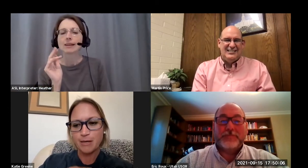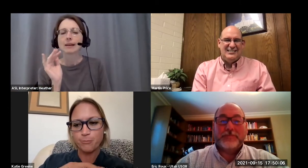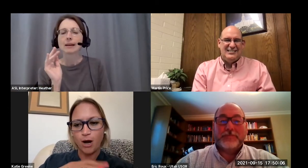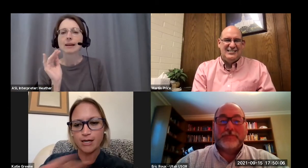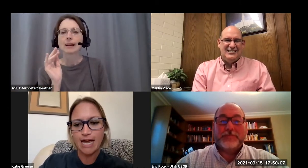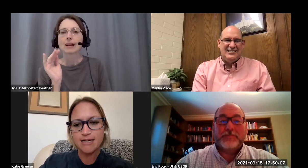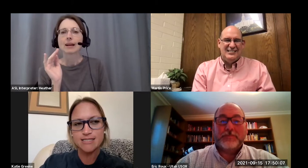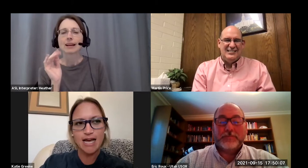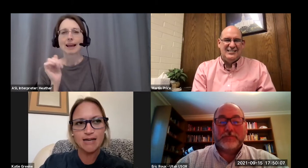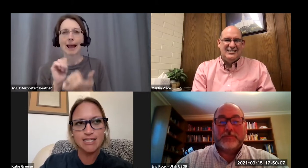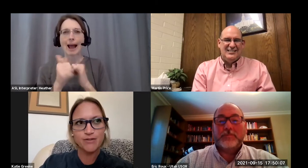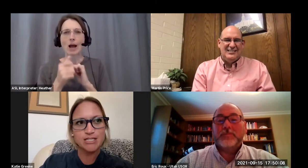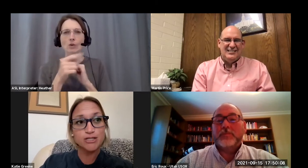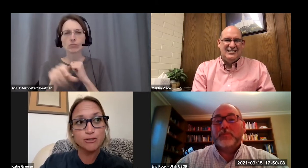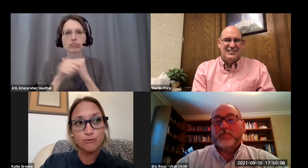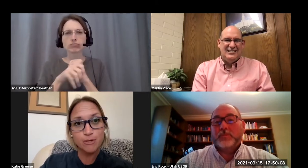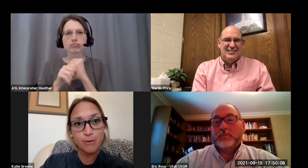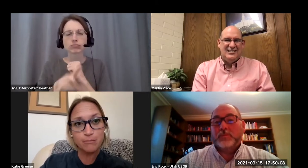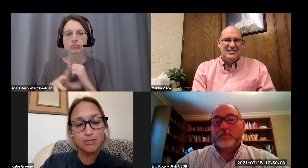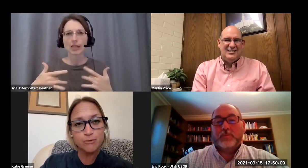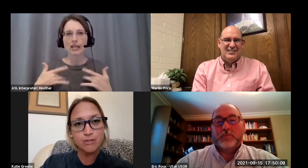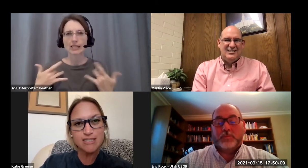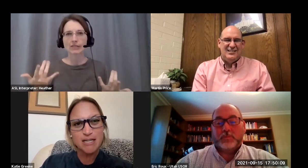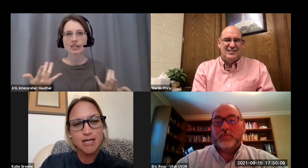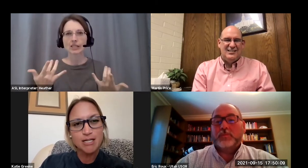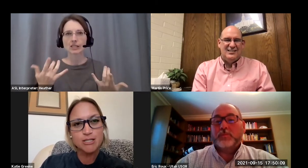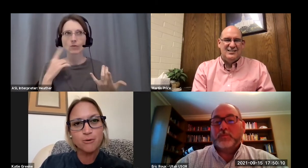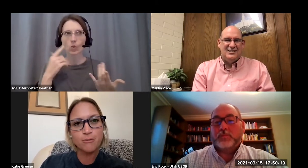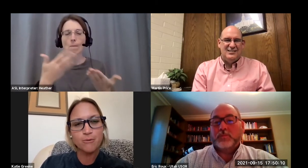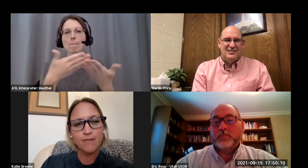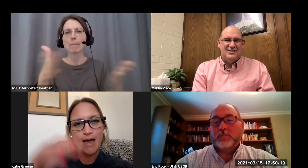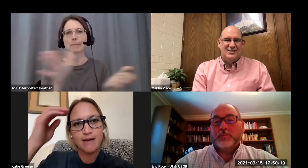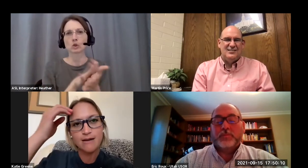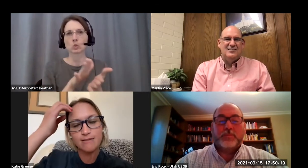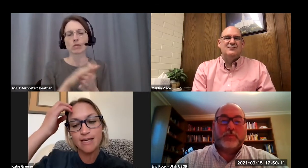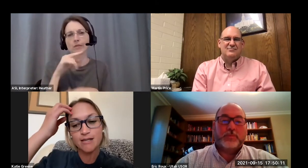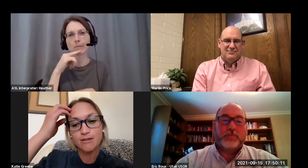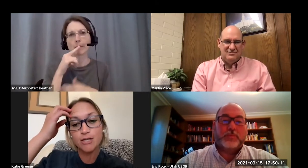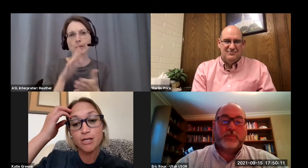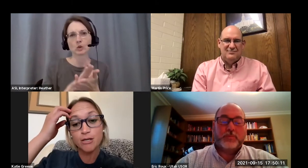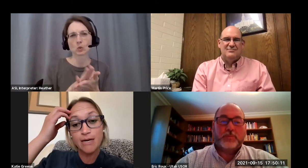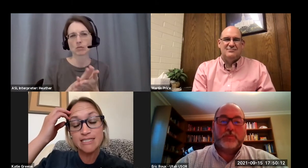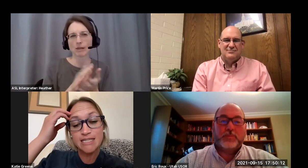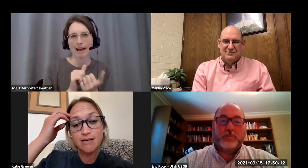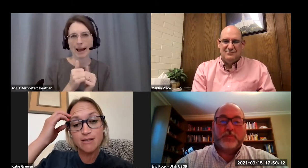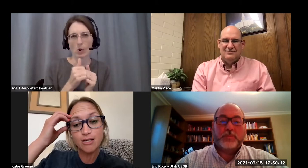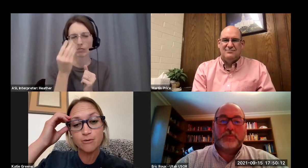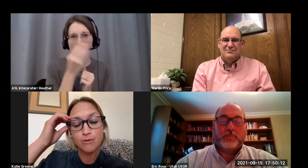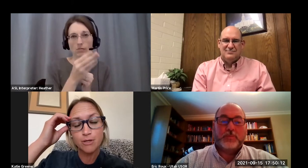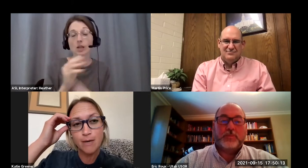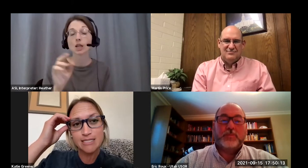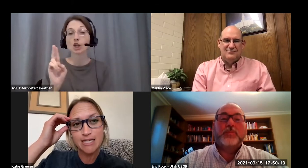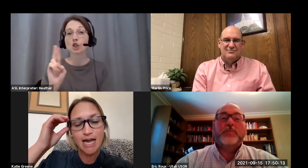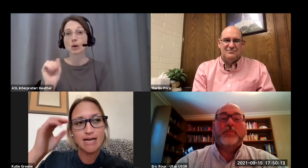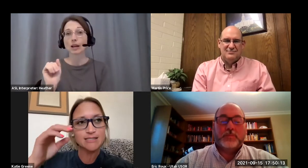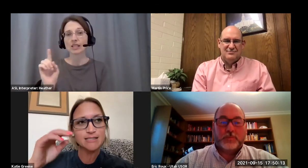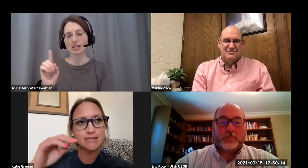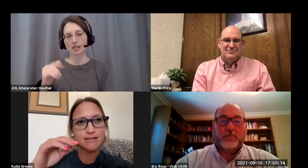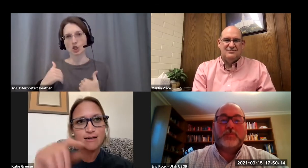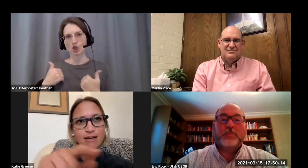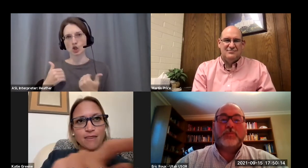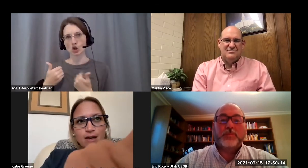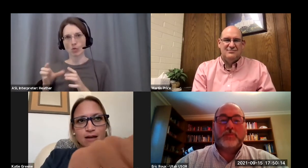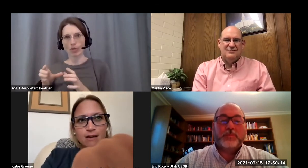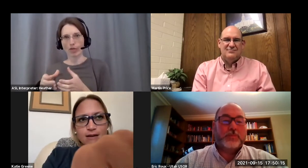it's being broadcast activities to the public schools, so that like the UAD, the youth UAD